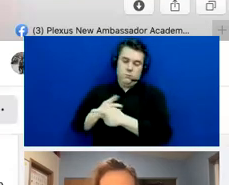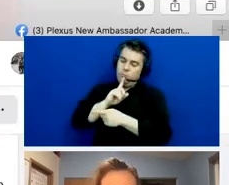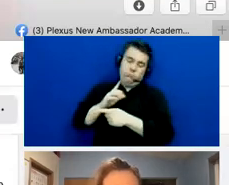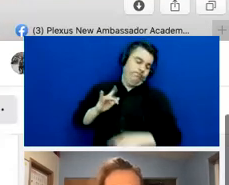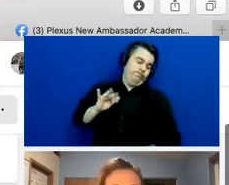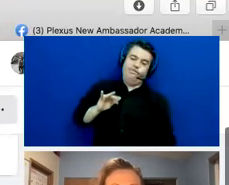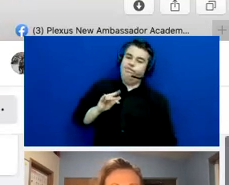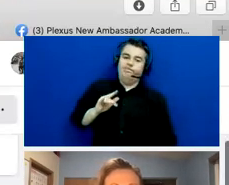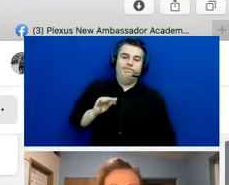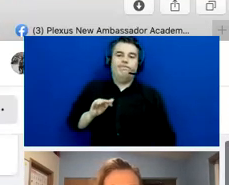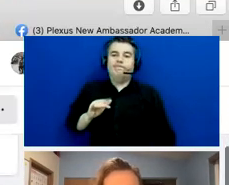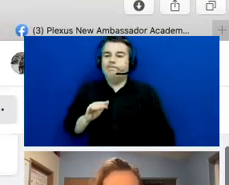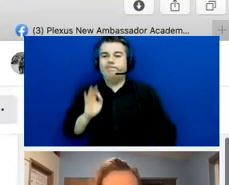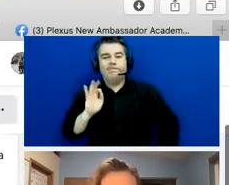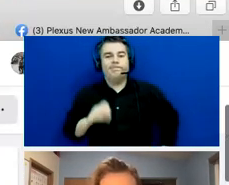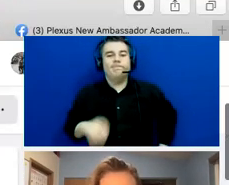She's wonderful.